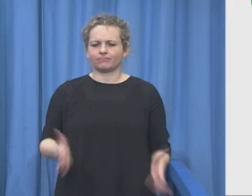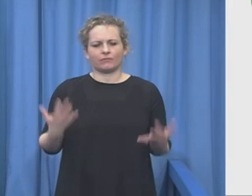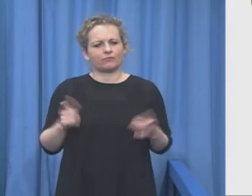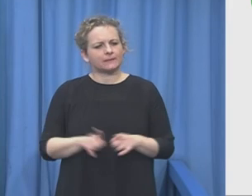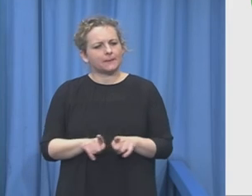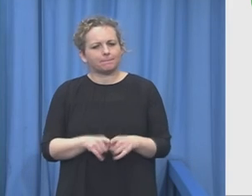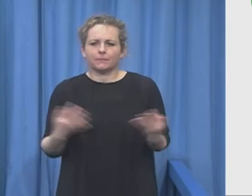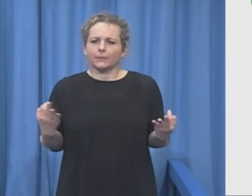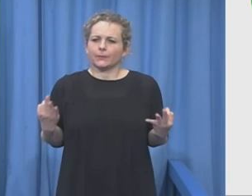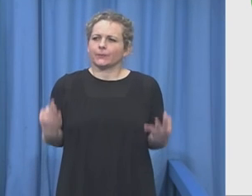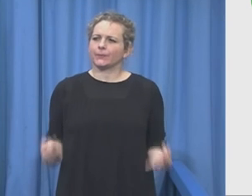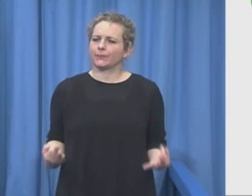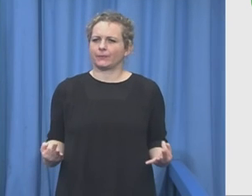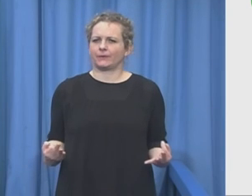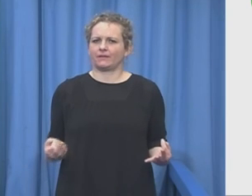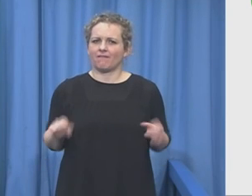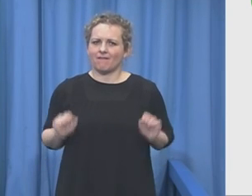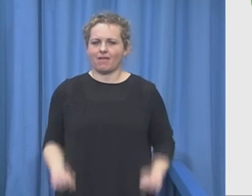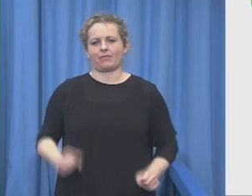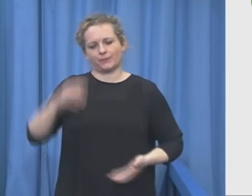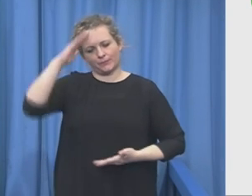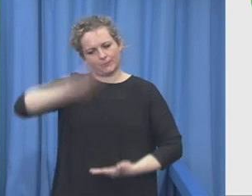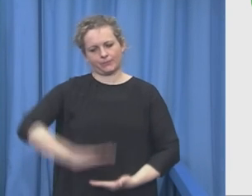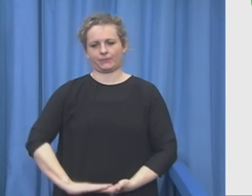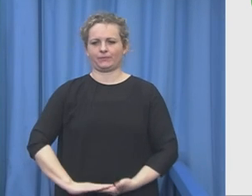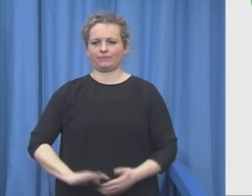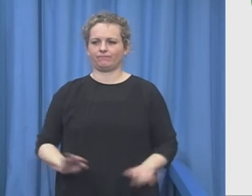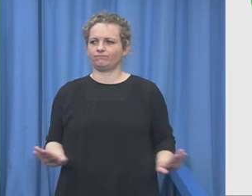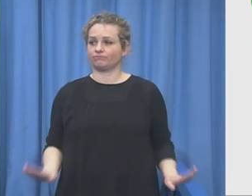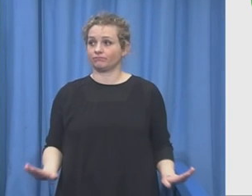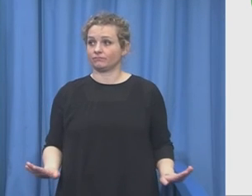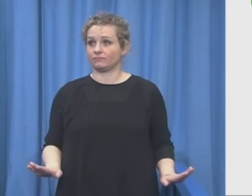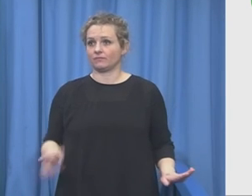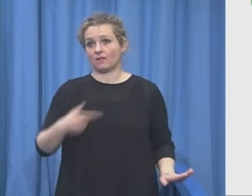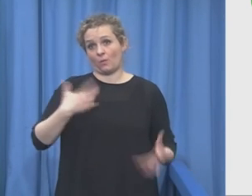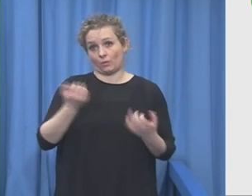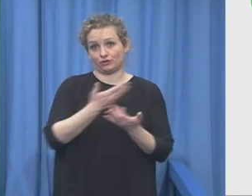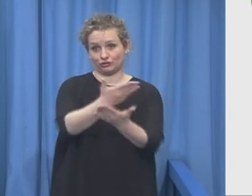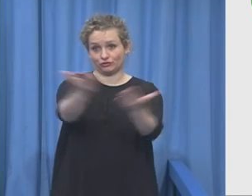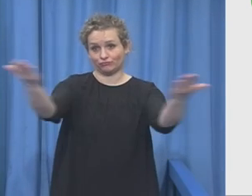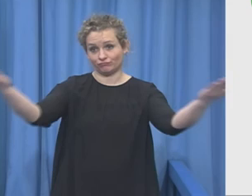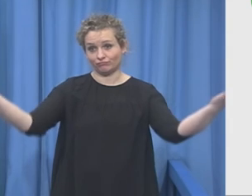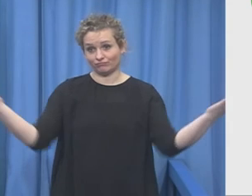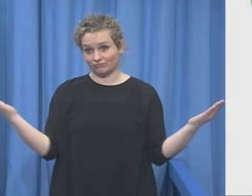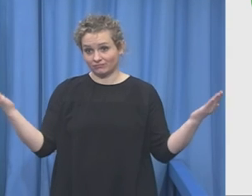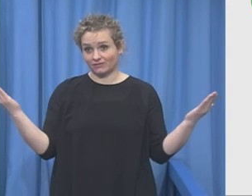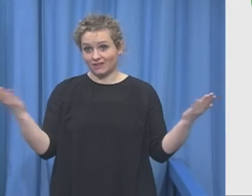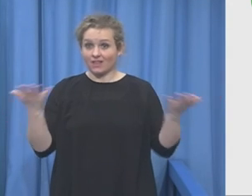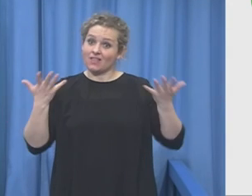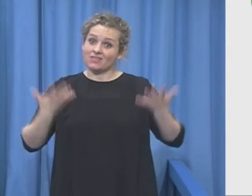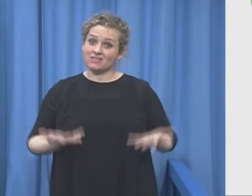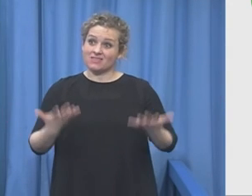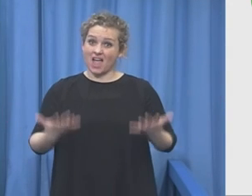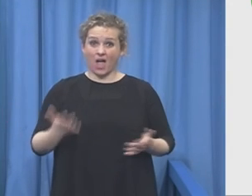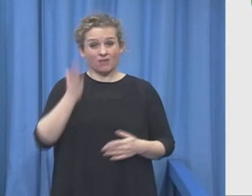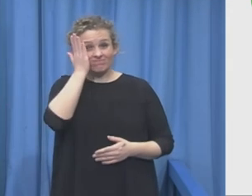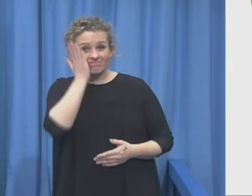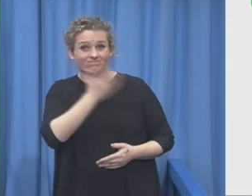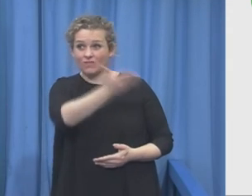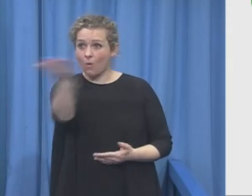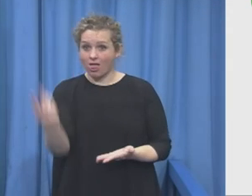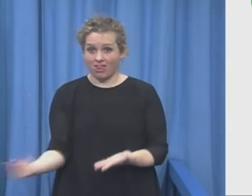To conclude, and before we go to the next session, let's stand up, if possible.